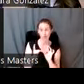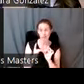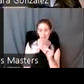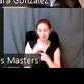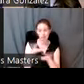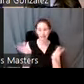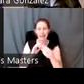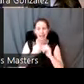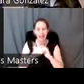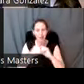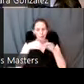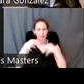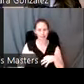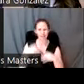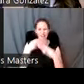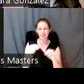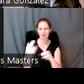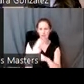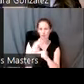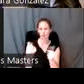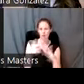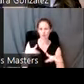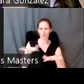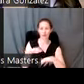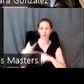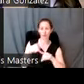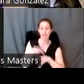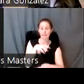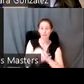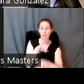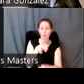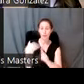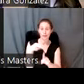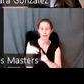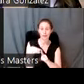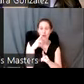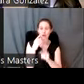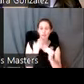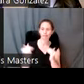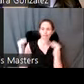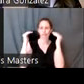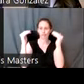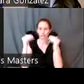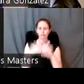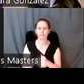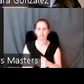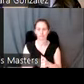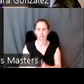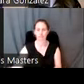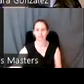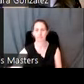we tell them to the methods we use on the ground when indigenous perspectives are moved from the margins to the mainstream.